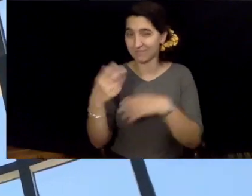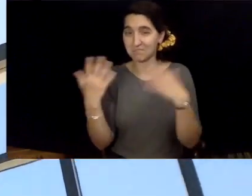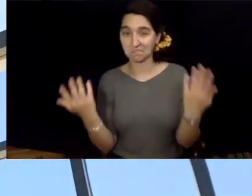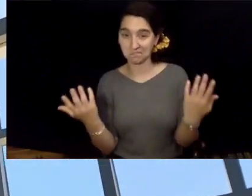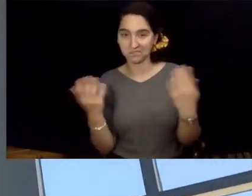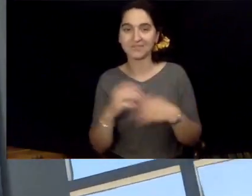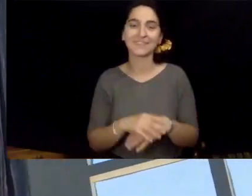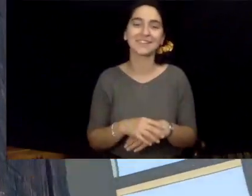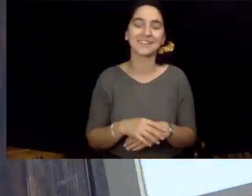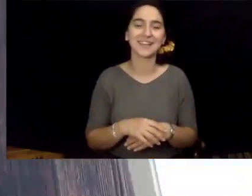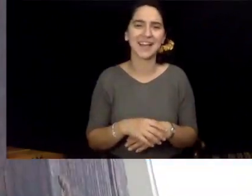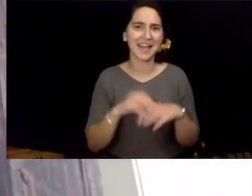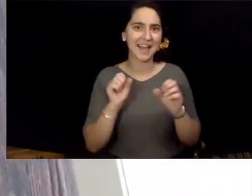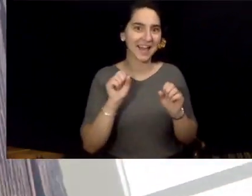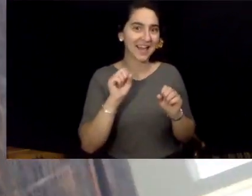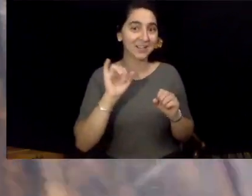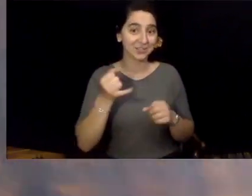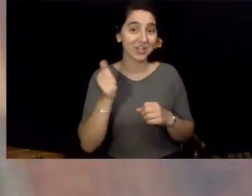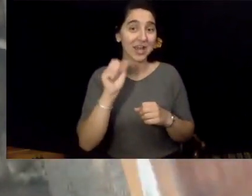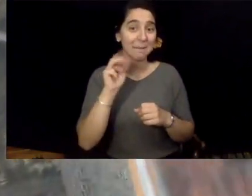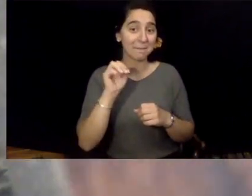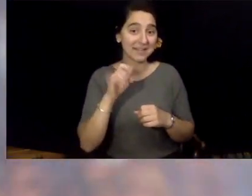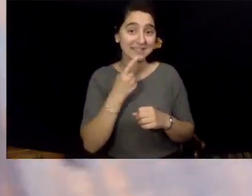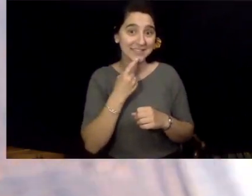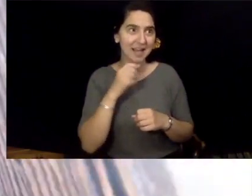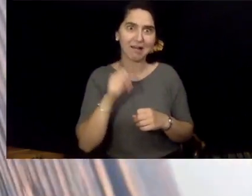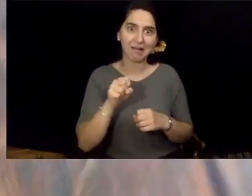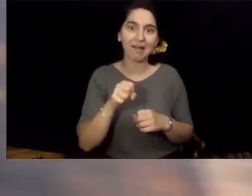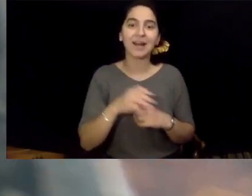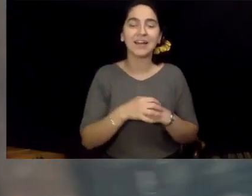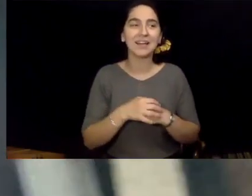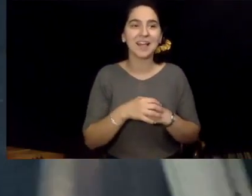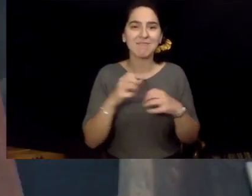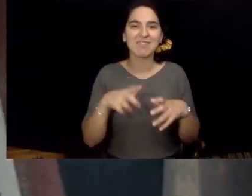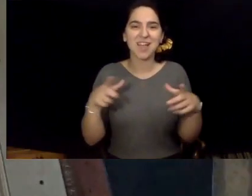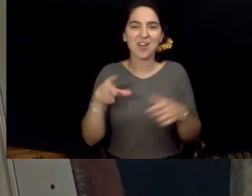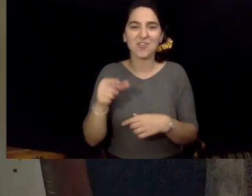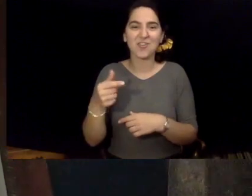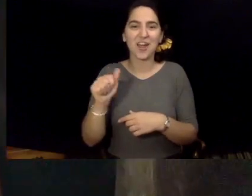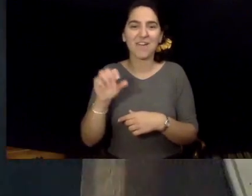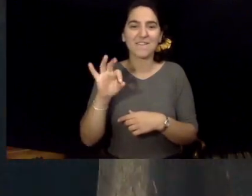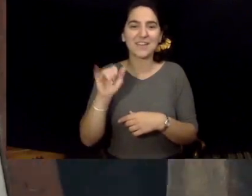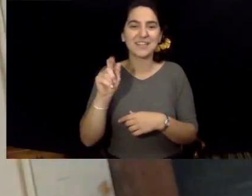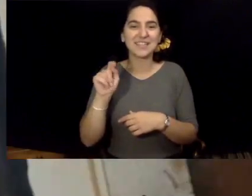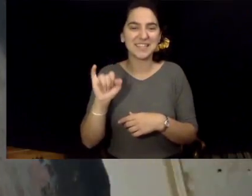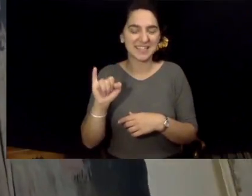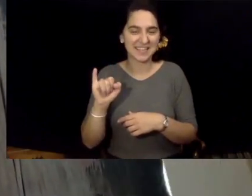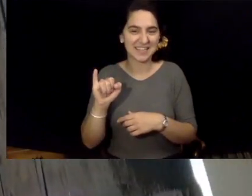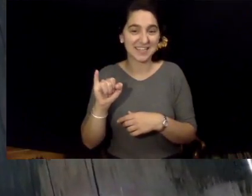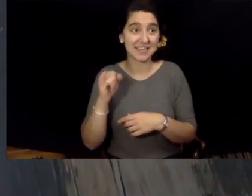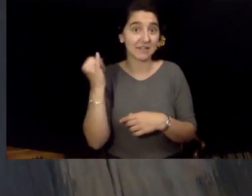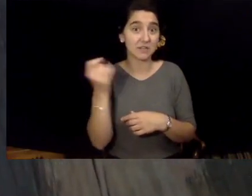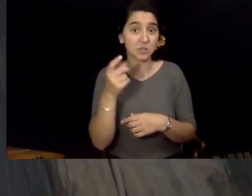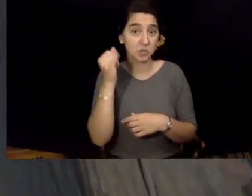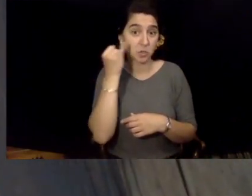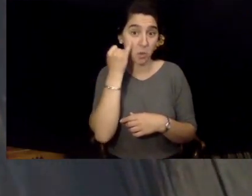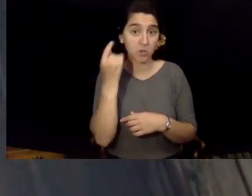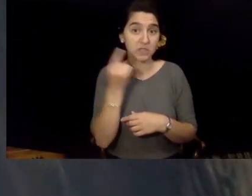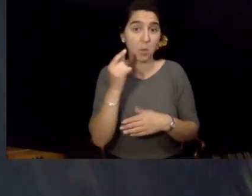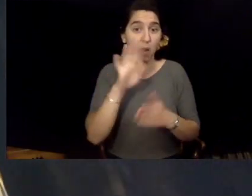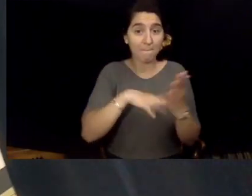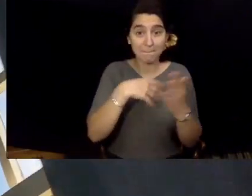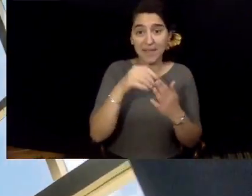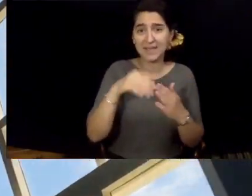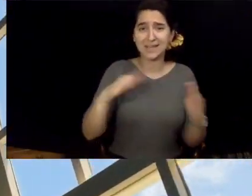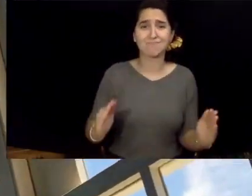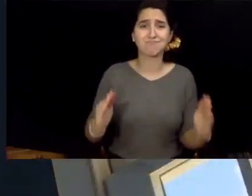J-K-A-F-H. So you'll see there's a lot of graffiti going up. If someone painted, they tended to sign their name. They wanted everyone to know